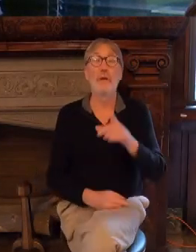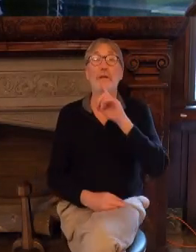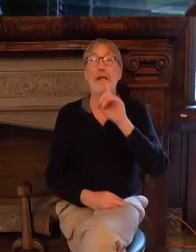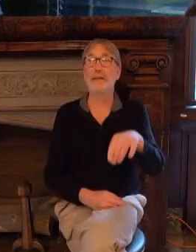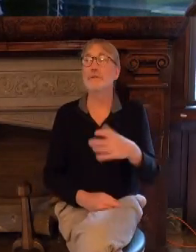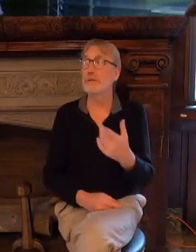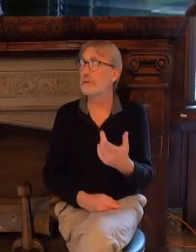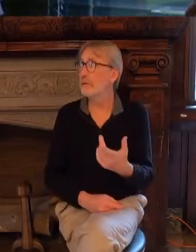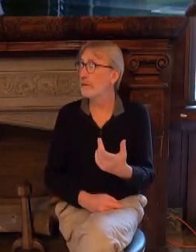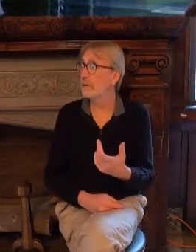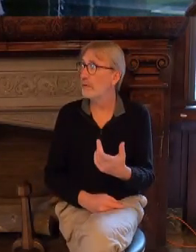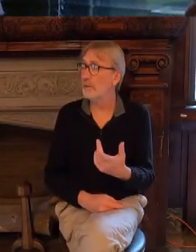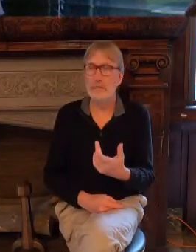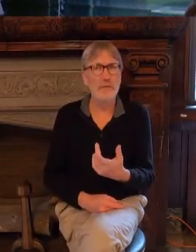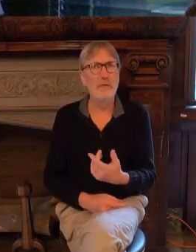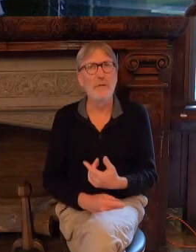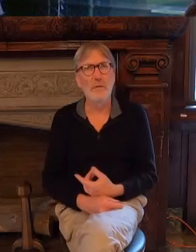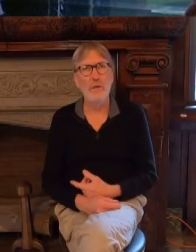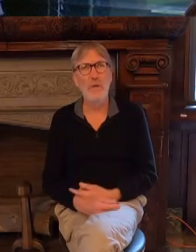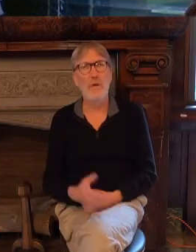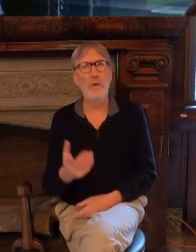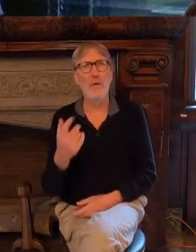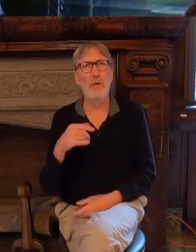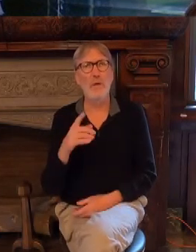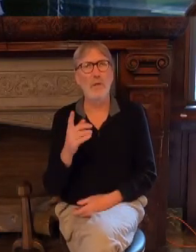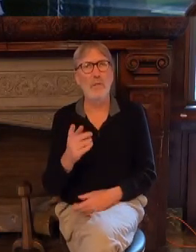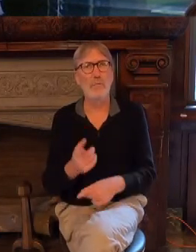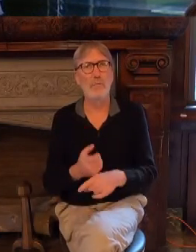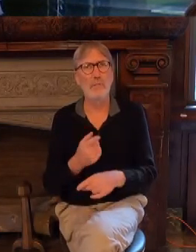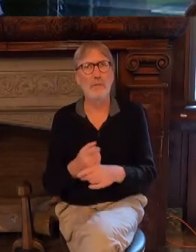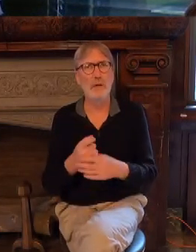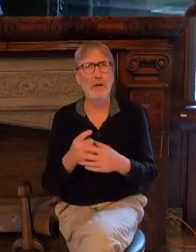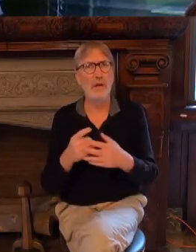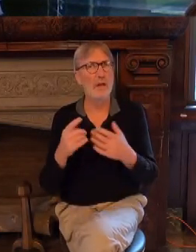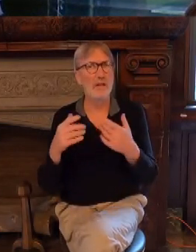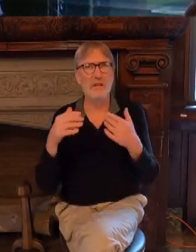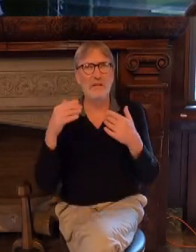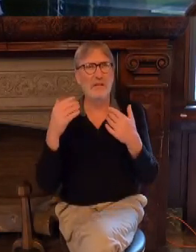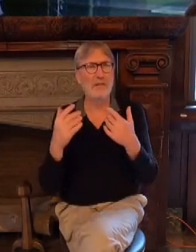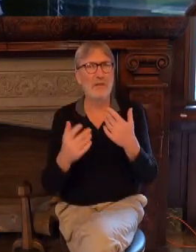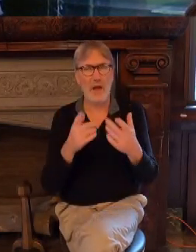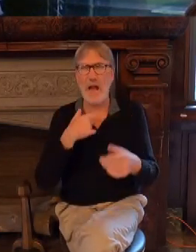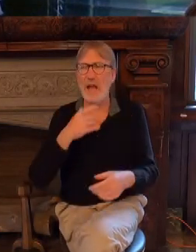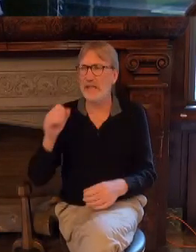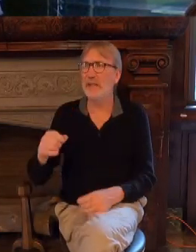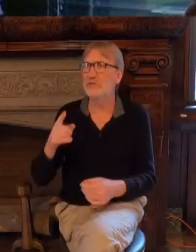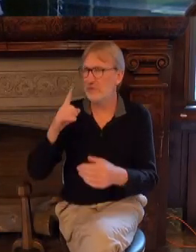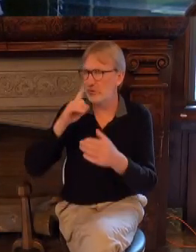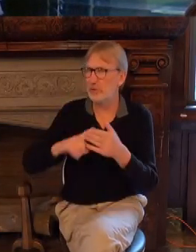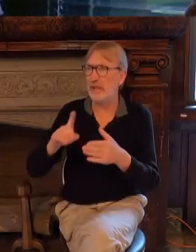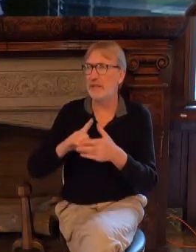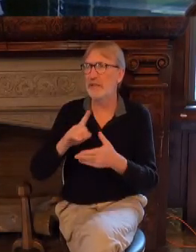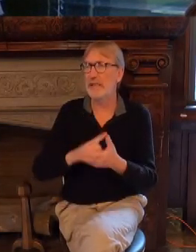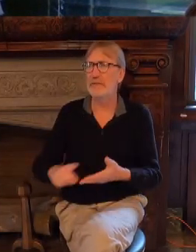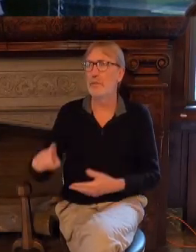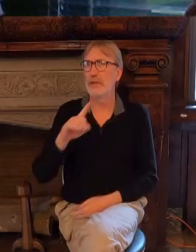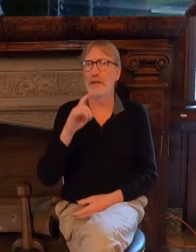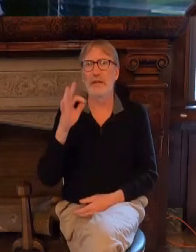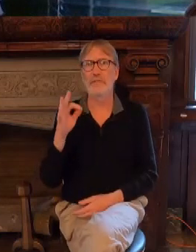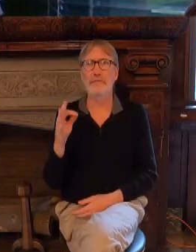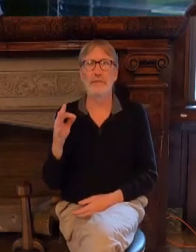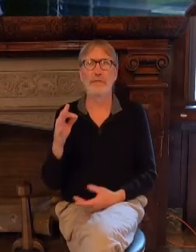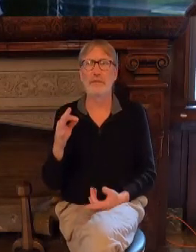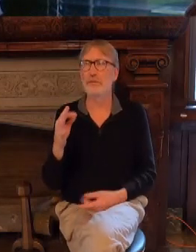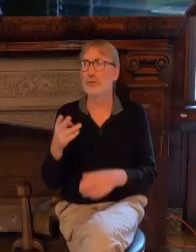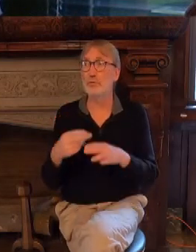is if the red clearance phase is appropriately set. And so that is something that we can check next week. And if it's